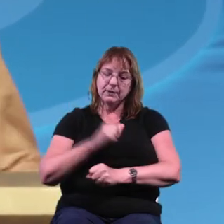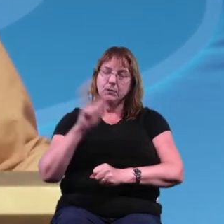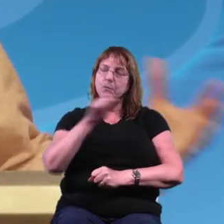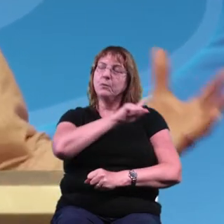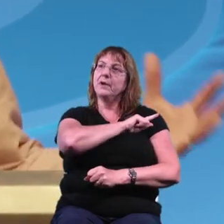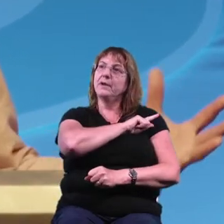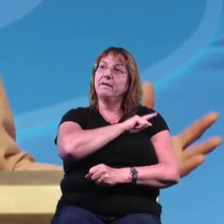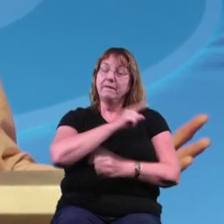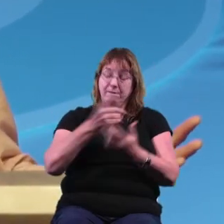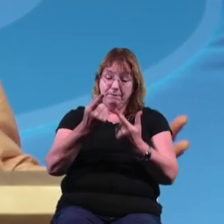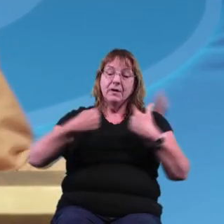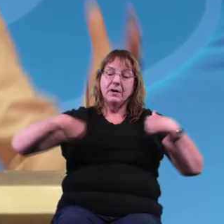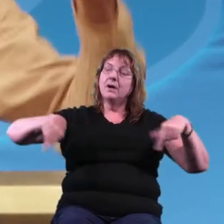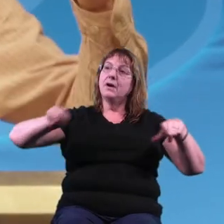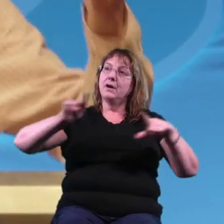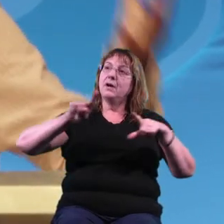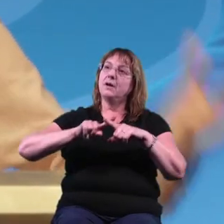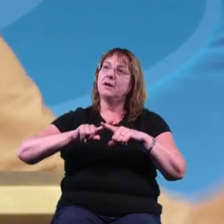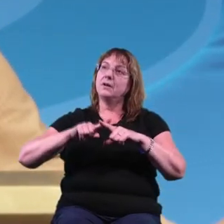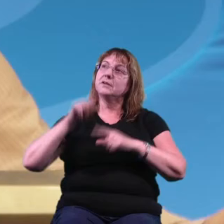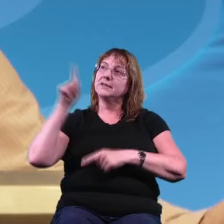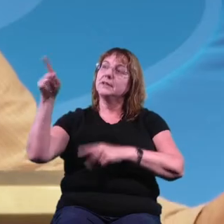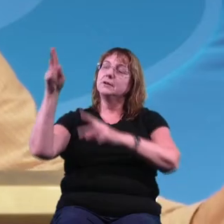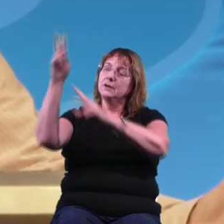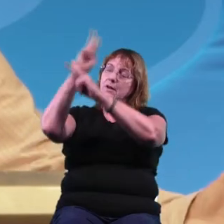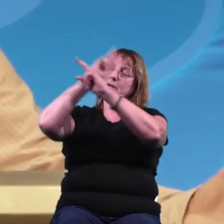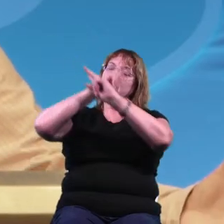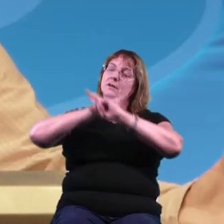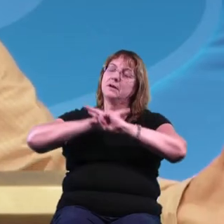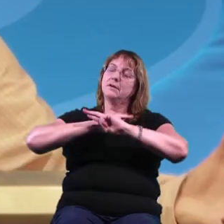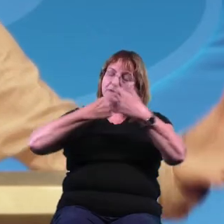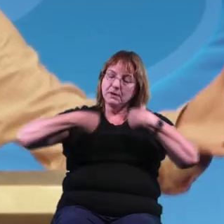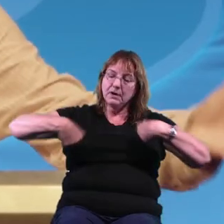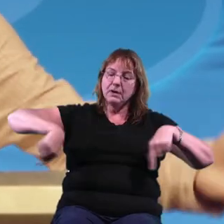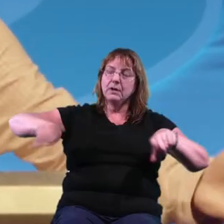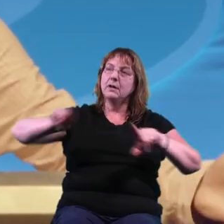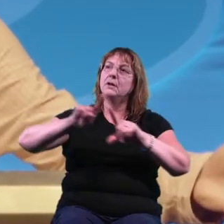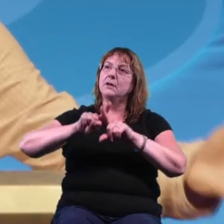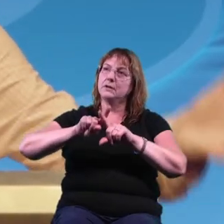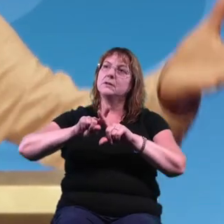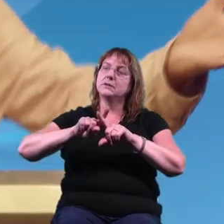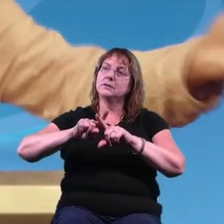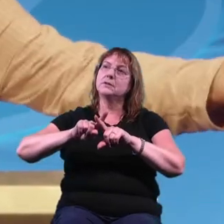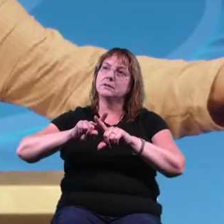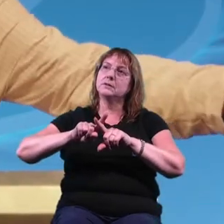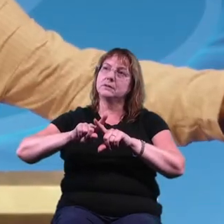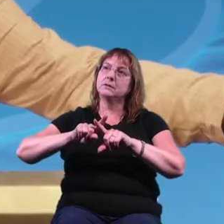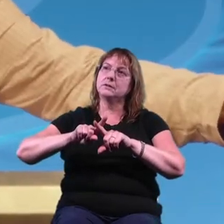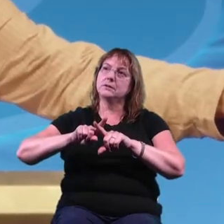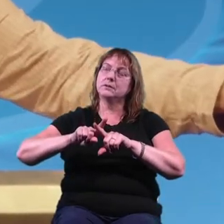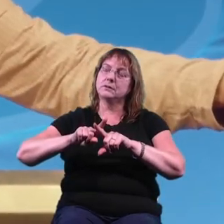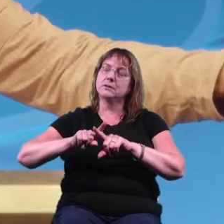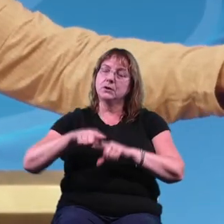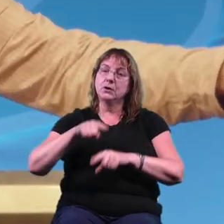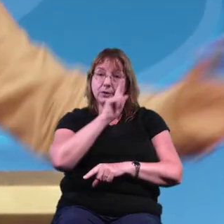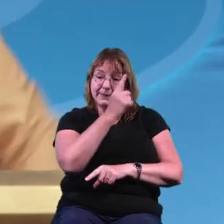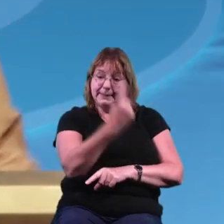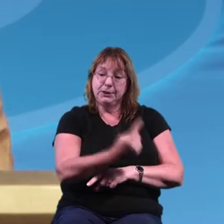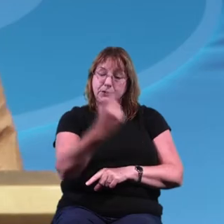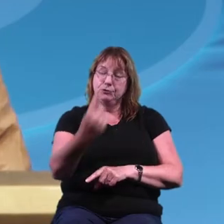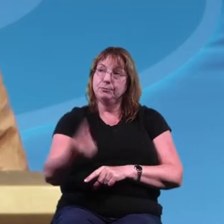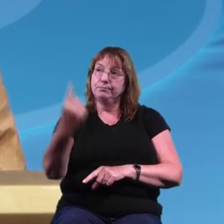pasture, the flock under his care. It's personal. We are under his care. You are under his care.